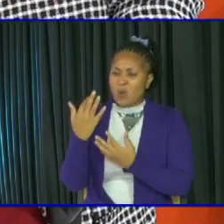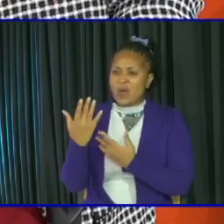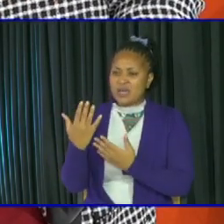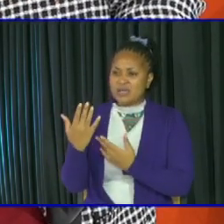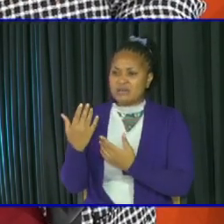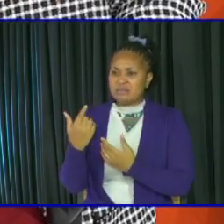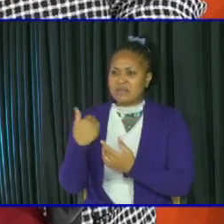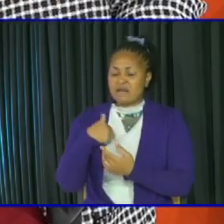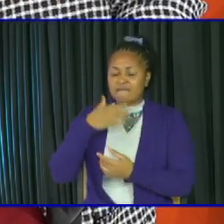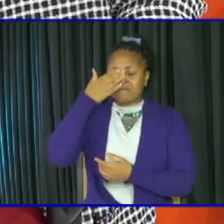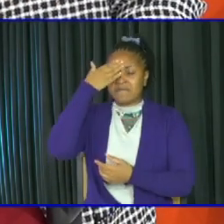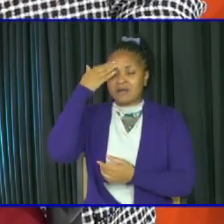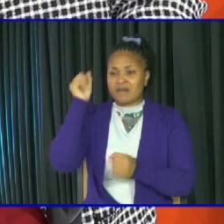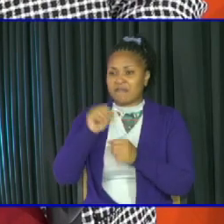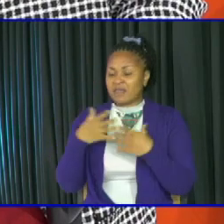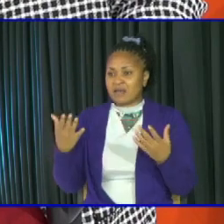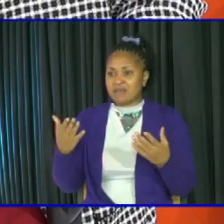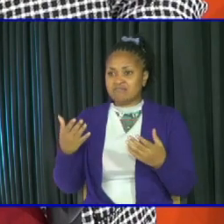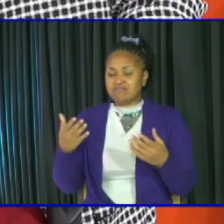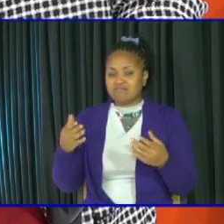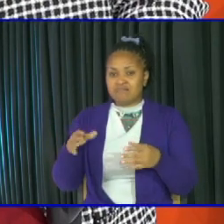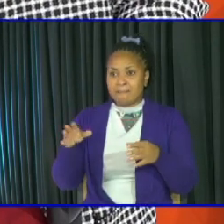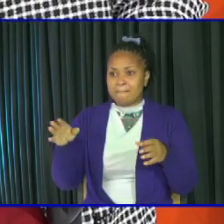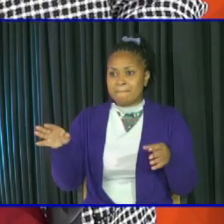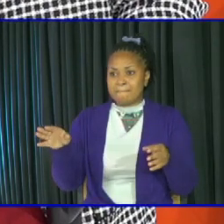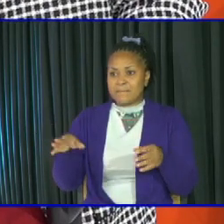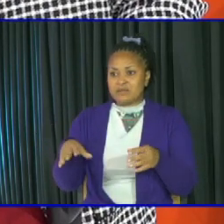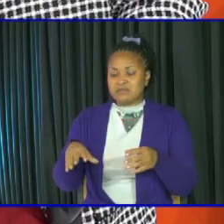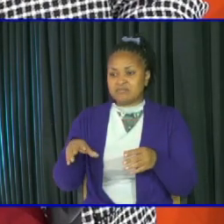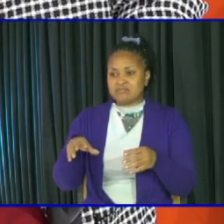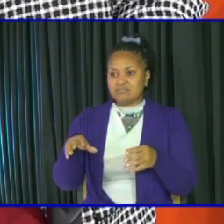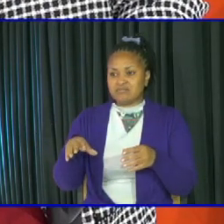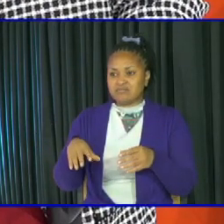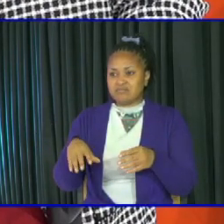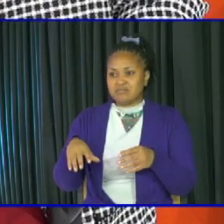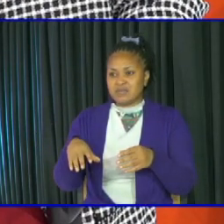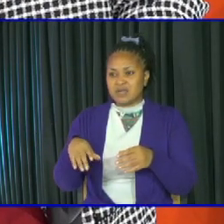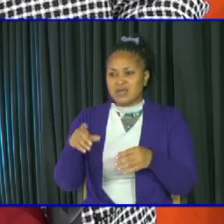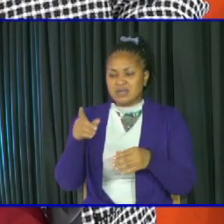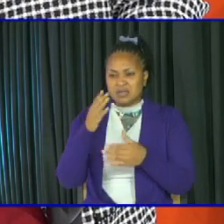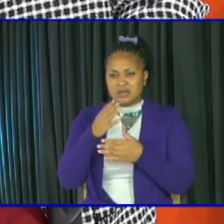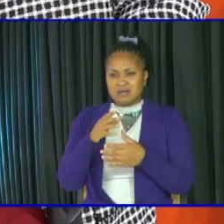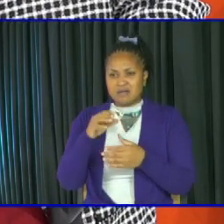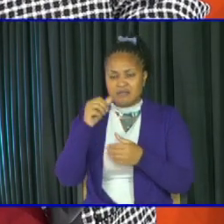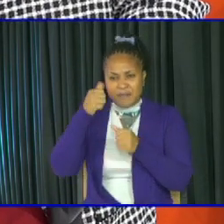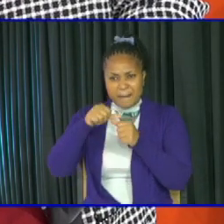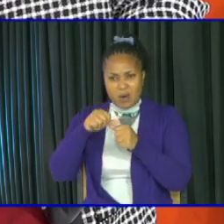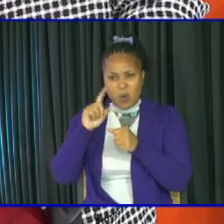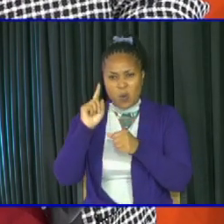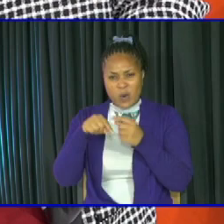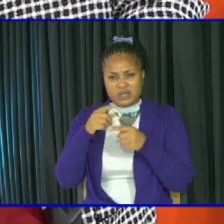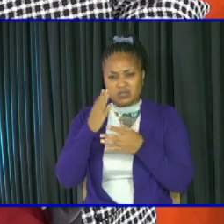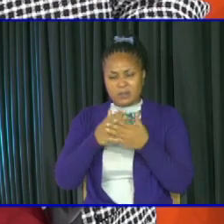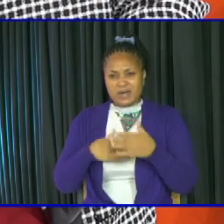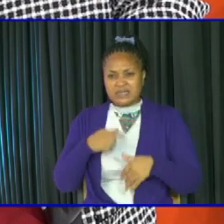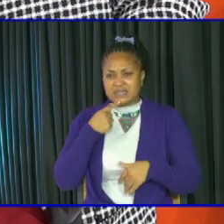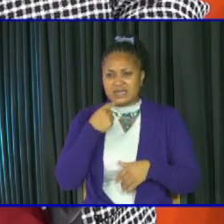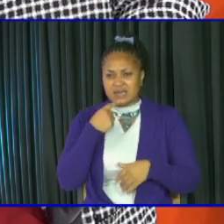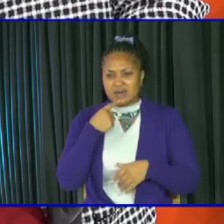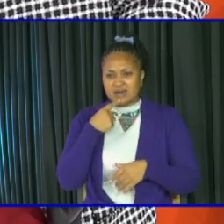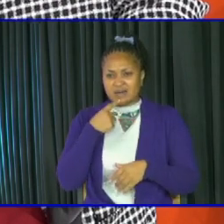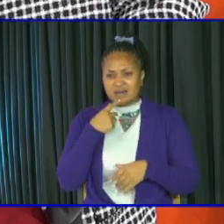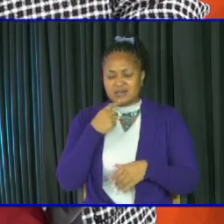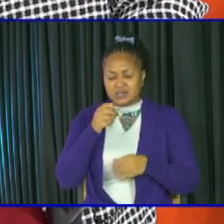remember anything. And the only thing I remembered after that was when somebody was saying, "No, man, she all right, man. She opening her eyes. She's alive. She's all